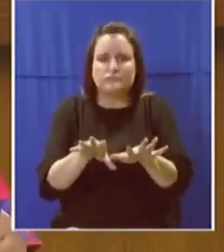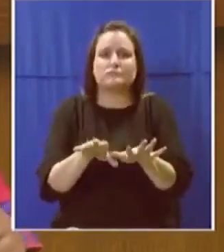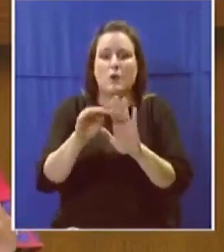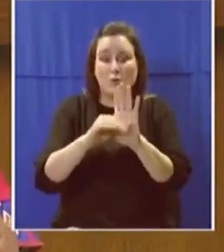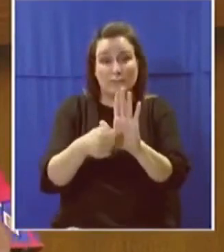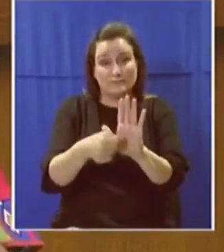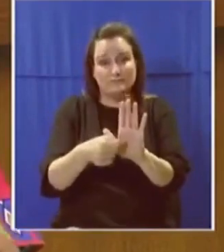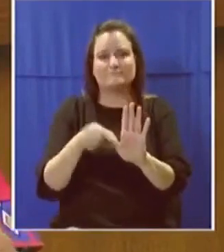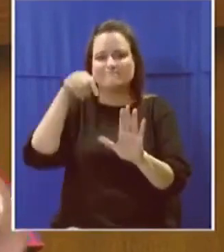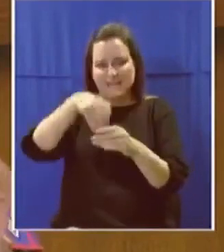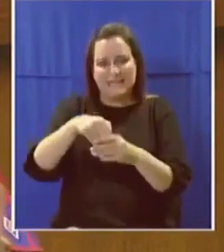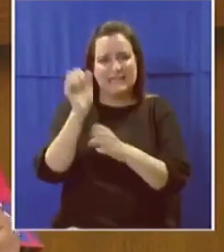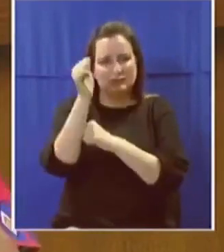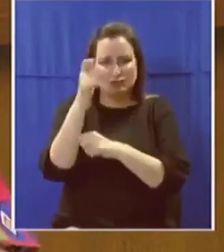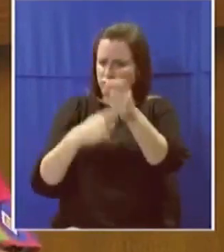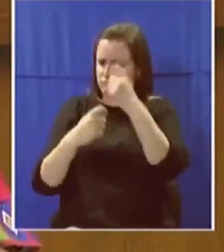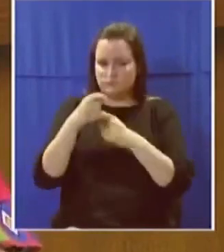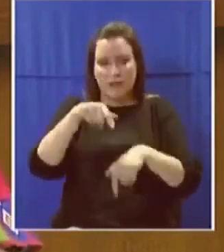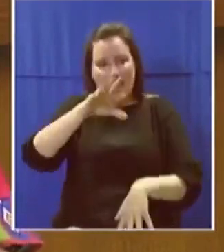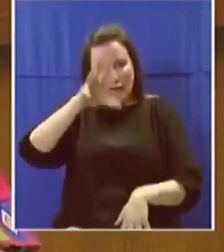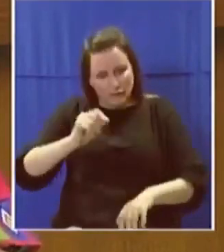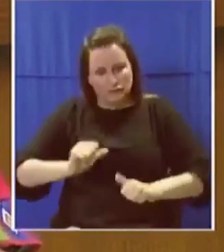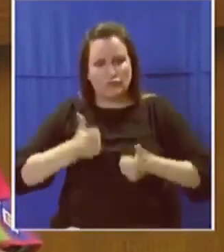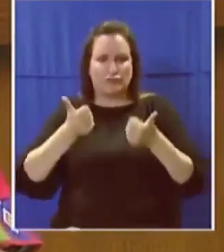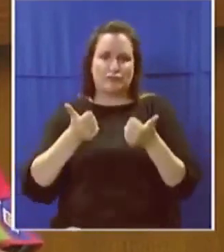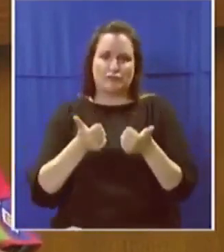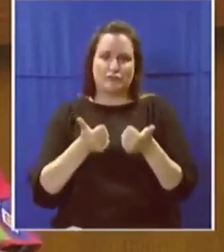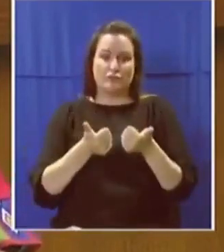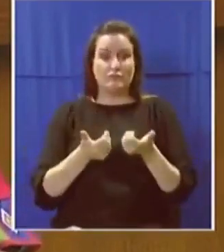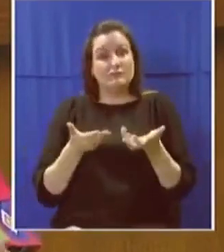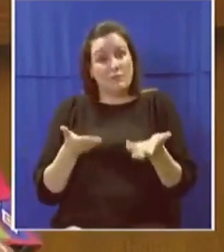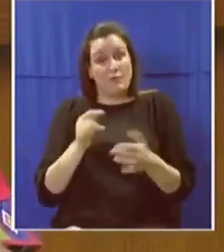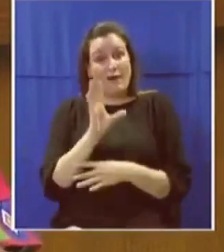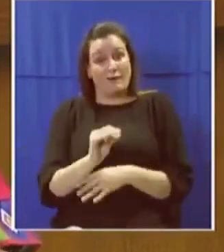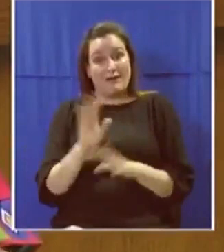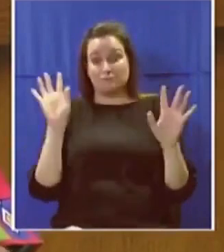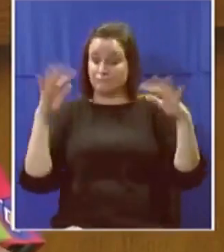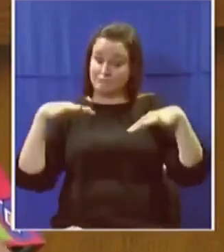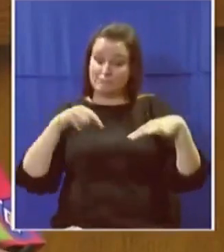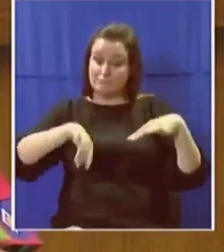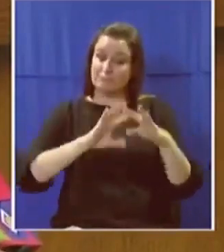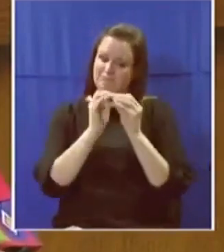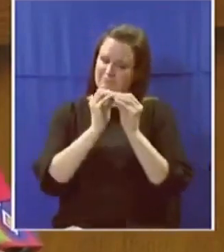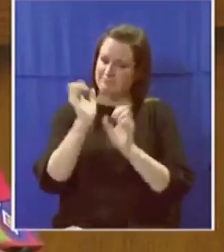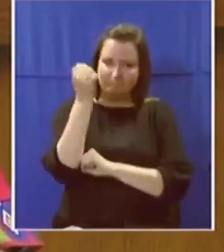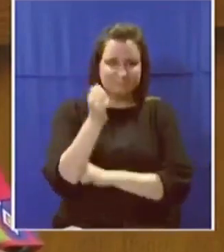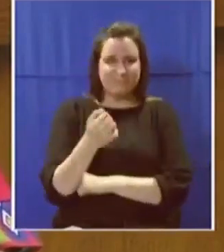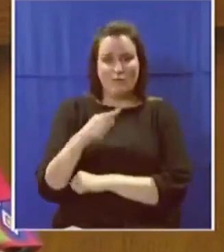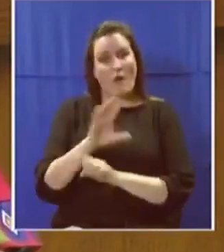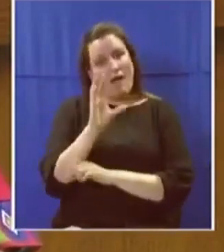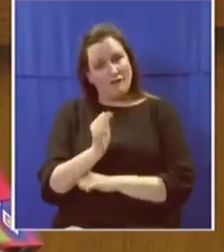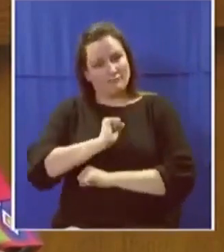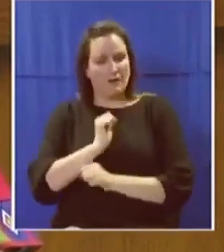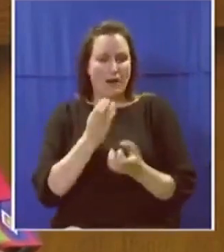inward industrialization of the continent. This will make Africa the center of manufacturing of African minerals